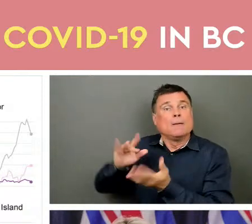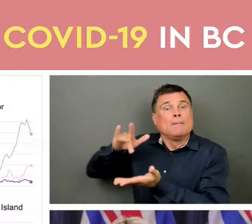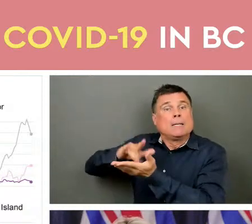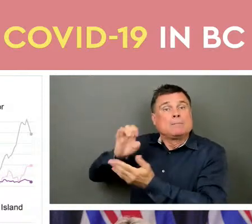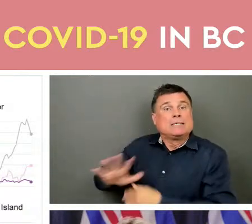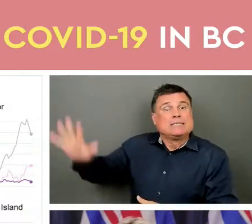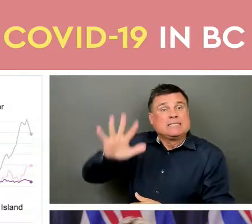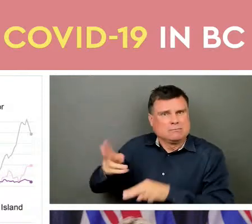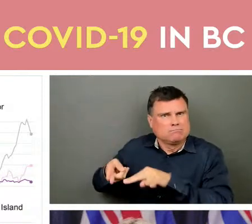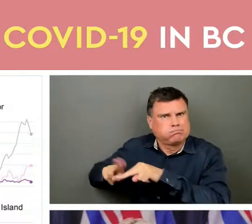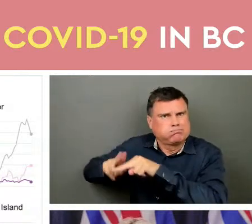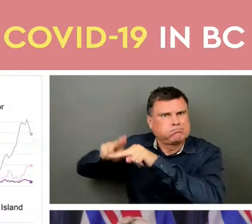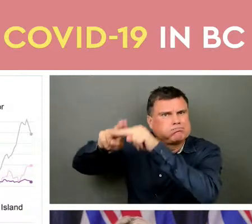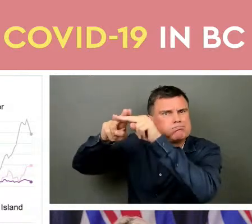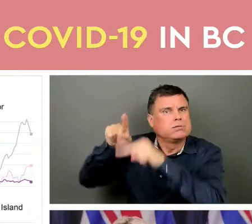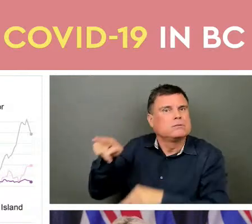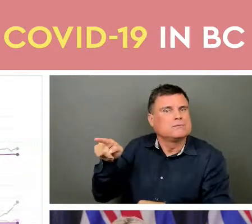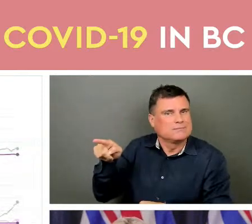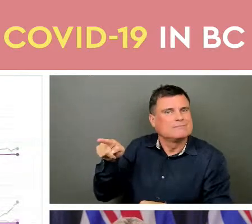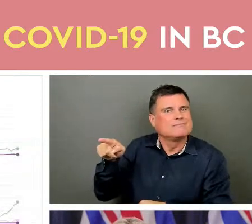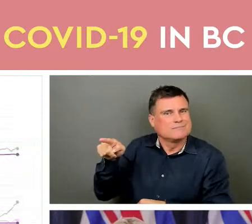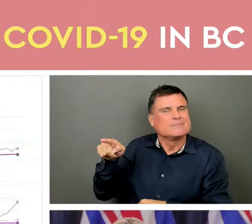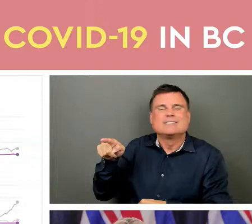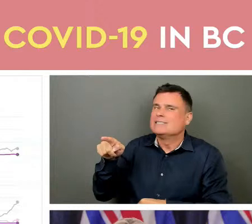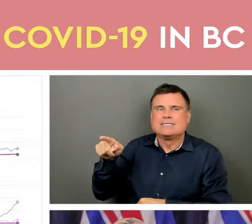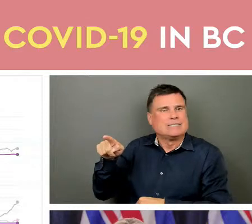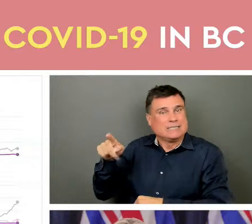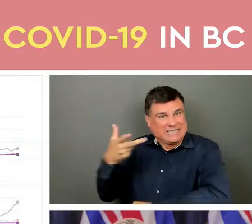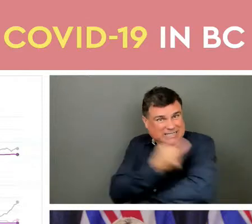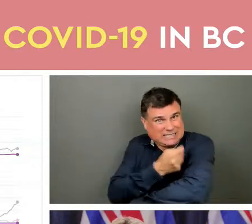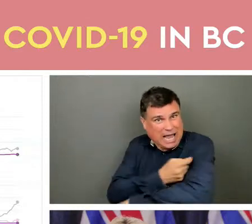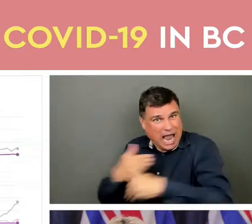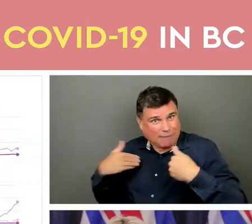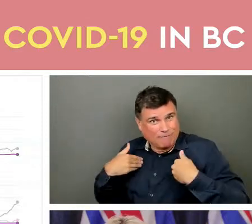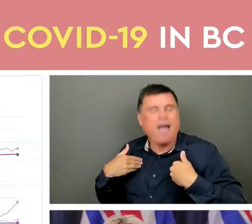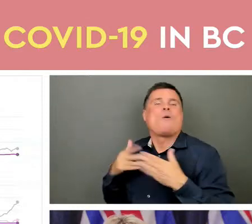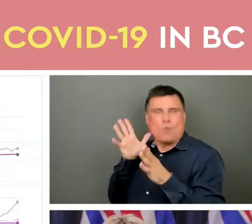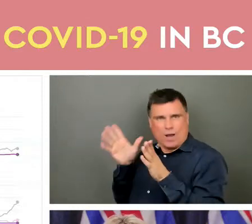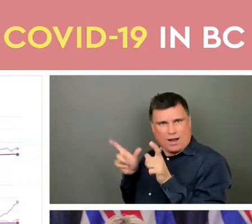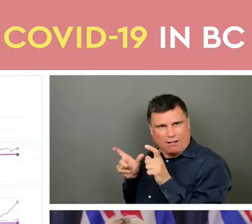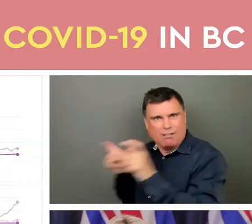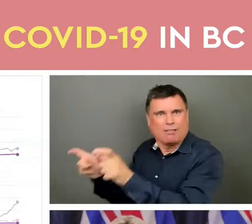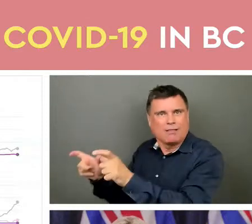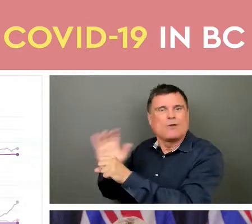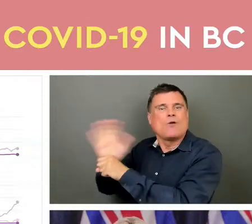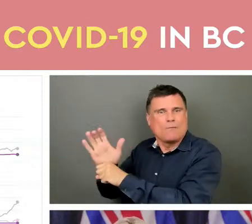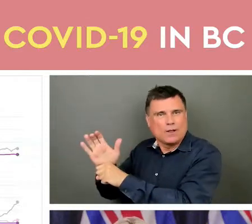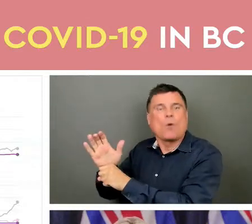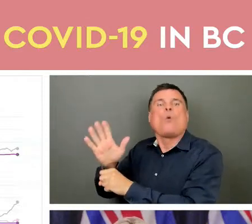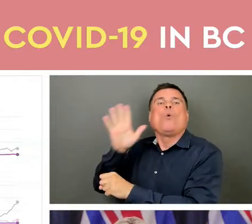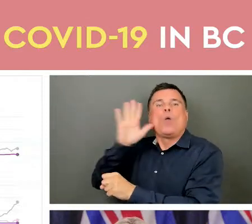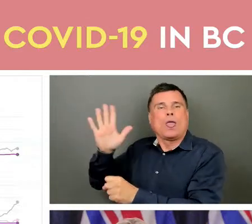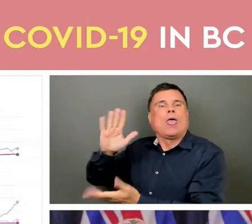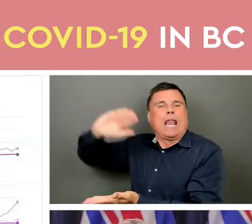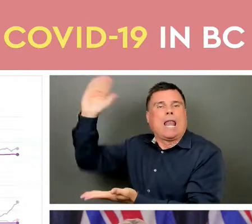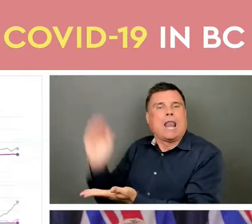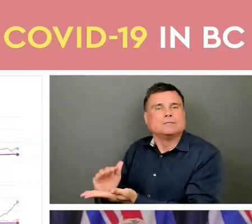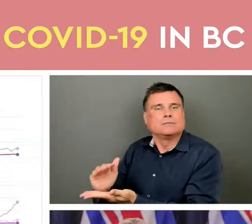protective against severe illness that leads people to need hospitalization. Looking at that same information